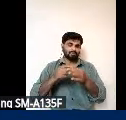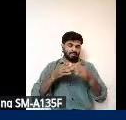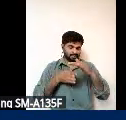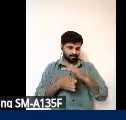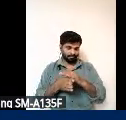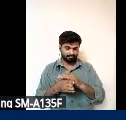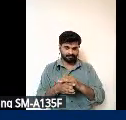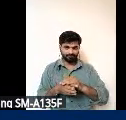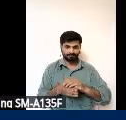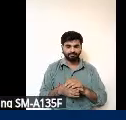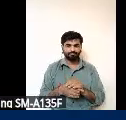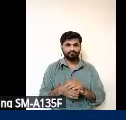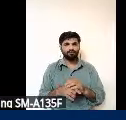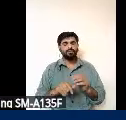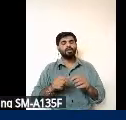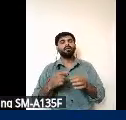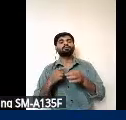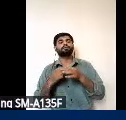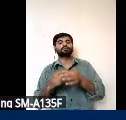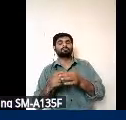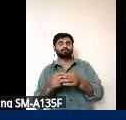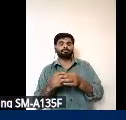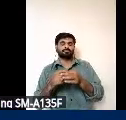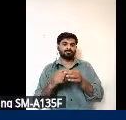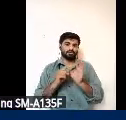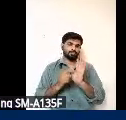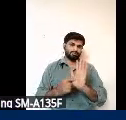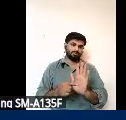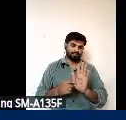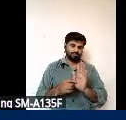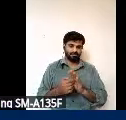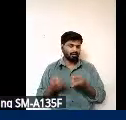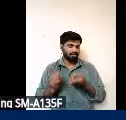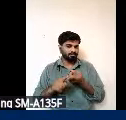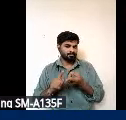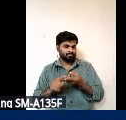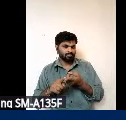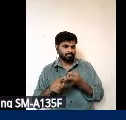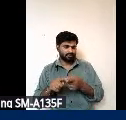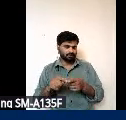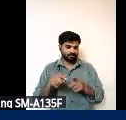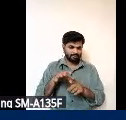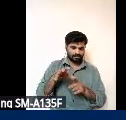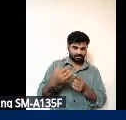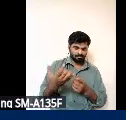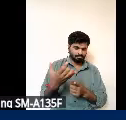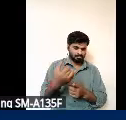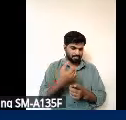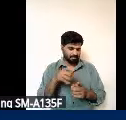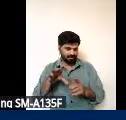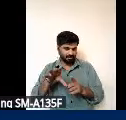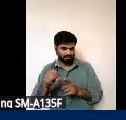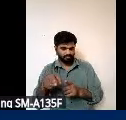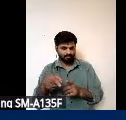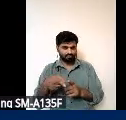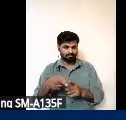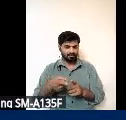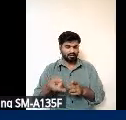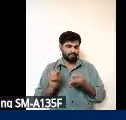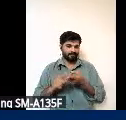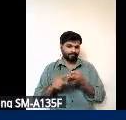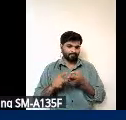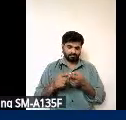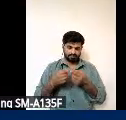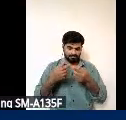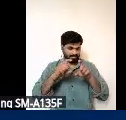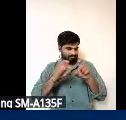for the respective questions in the census. So how that is going to be operationalized is also something that we have to wait for. We don't have much clarity, but that's going to